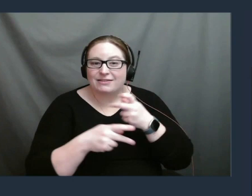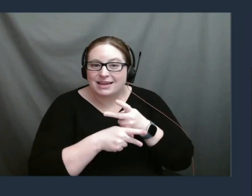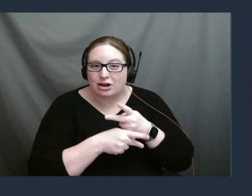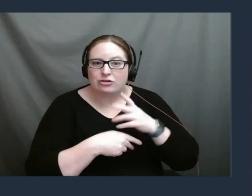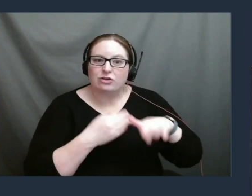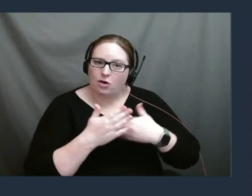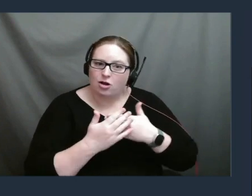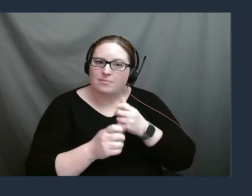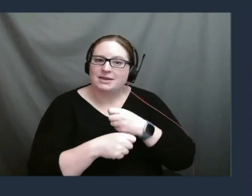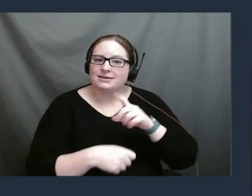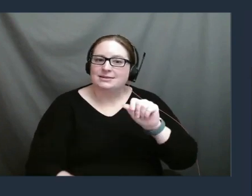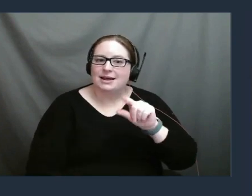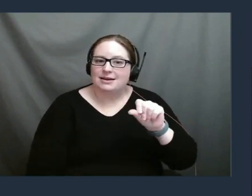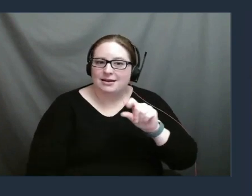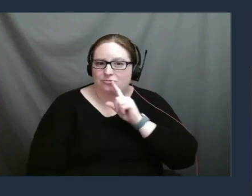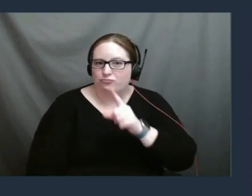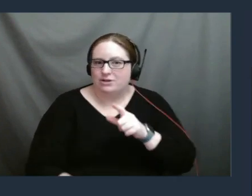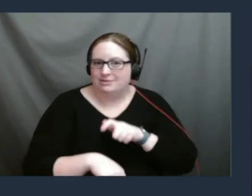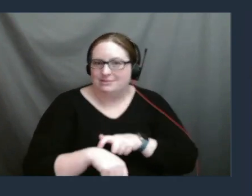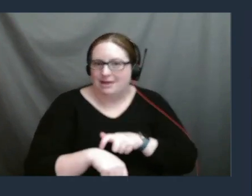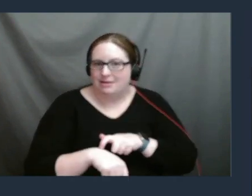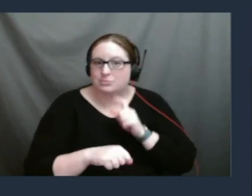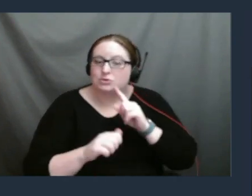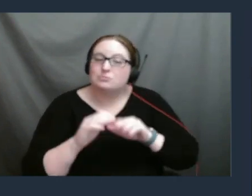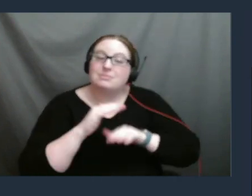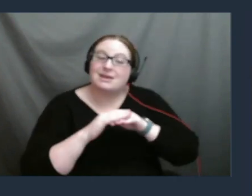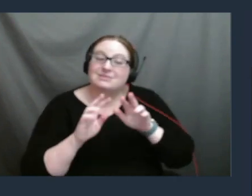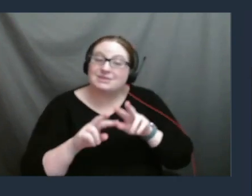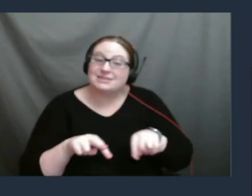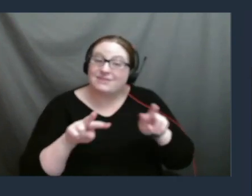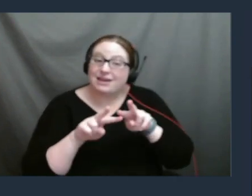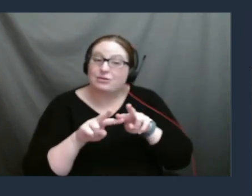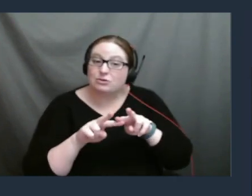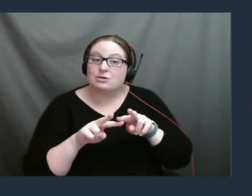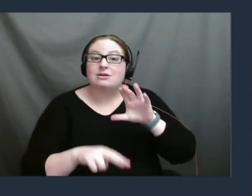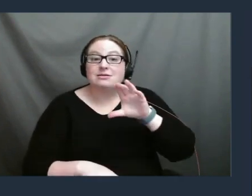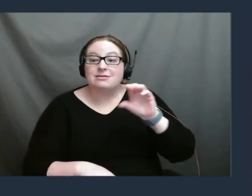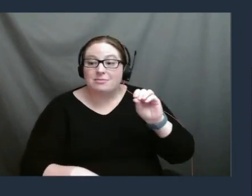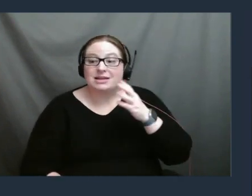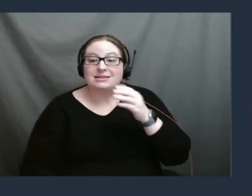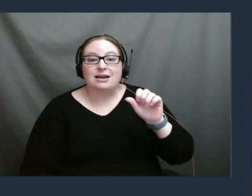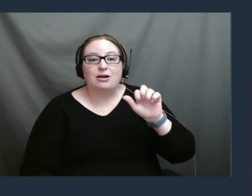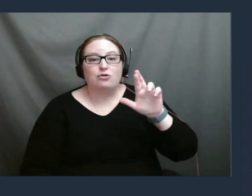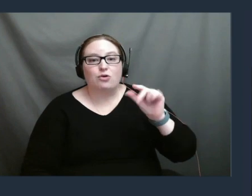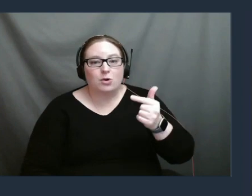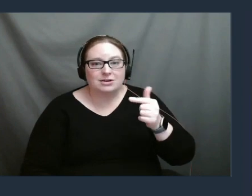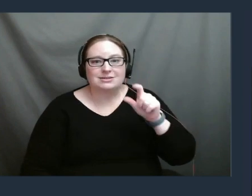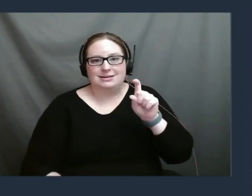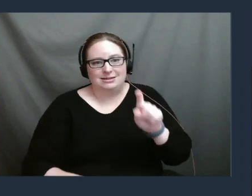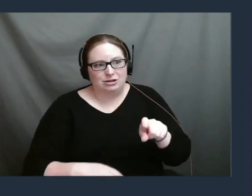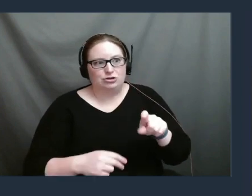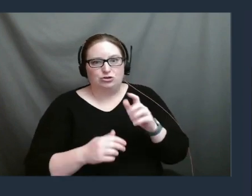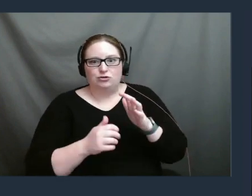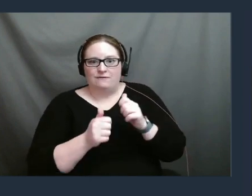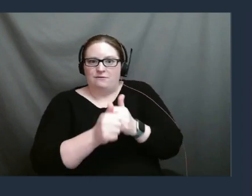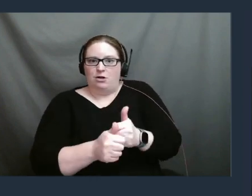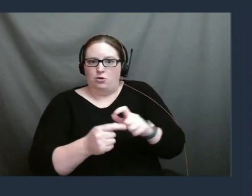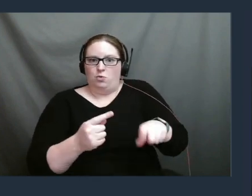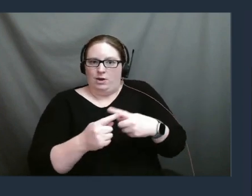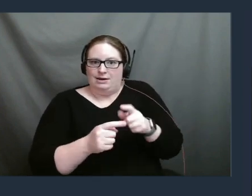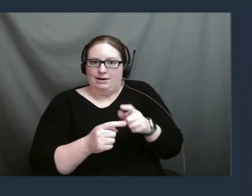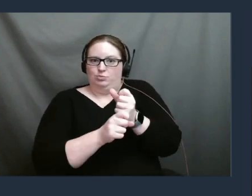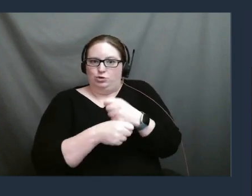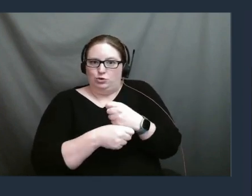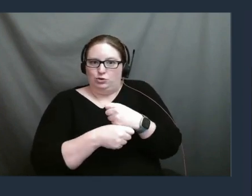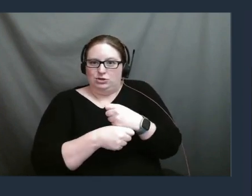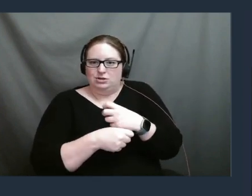time. To maximize the value of data, companies and organizations need to act upon it as it is produced. So what is